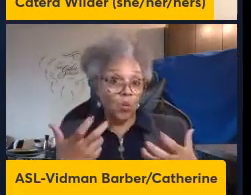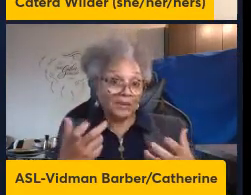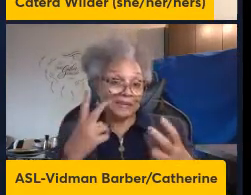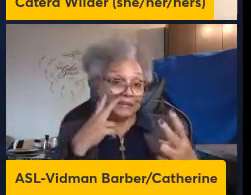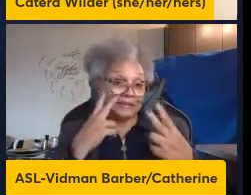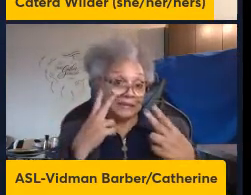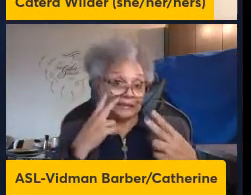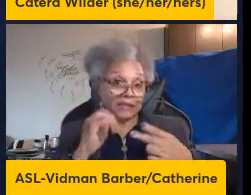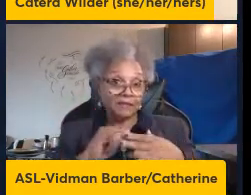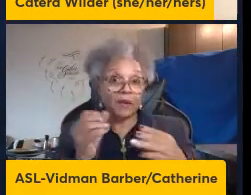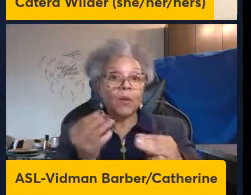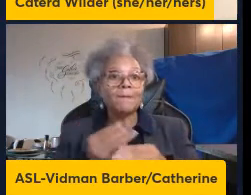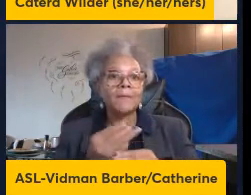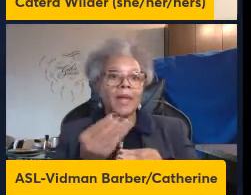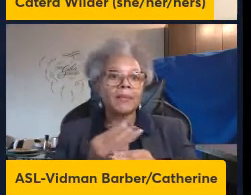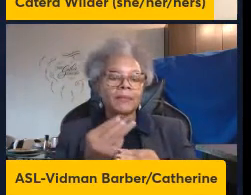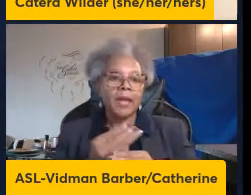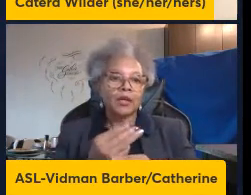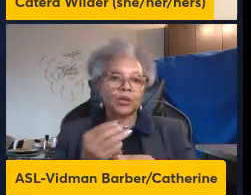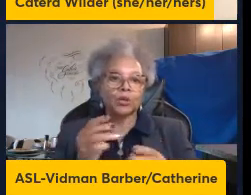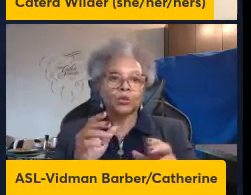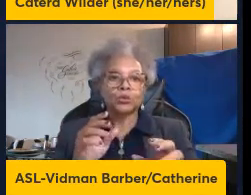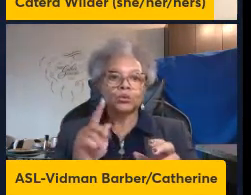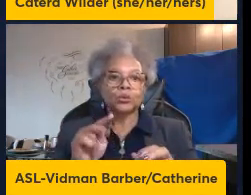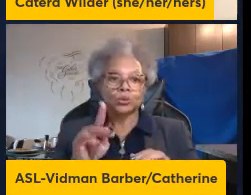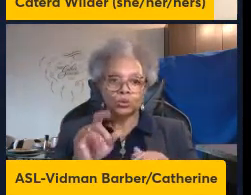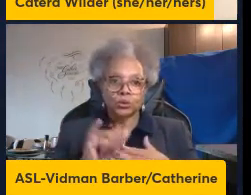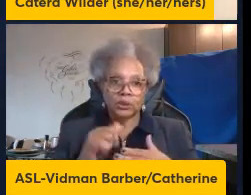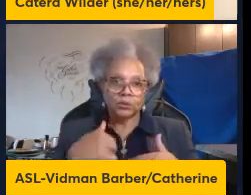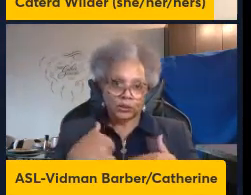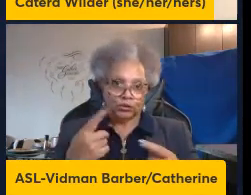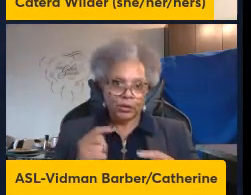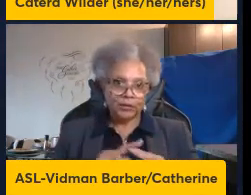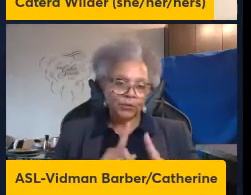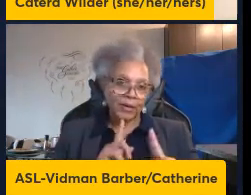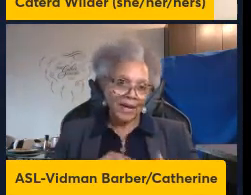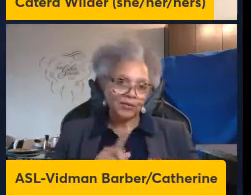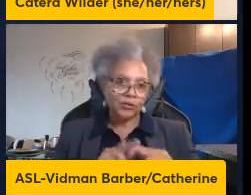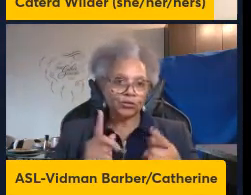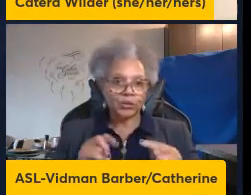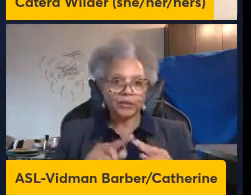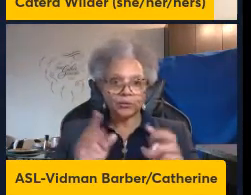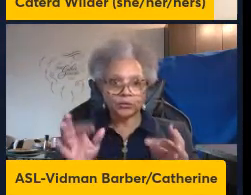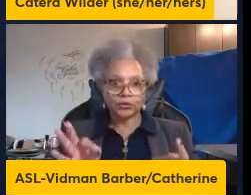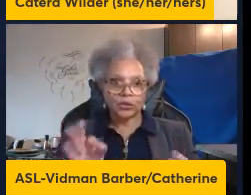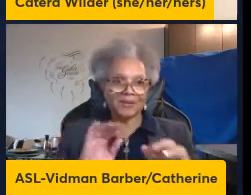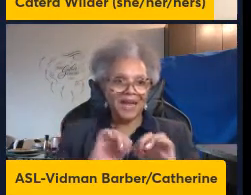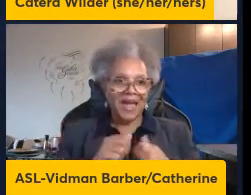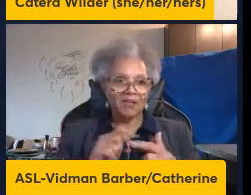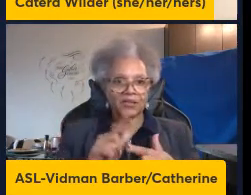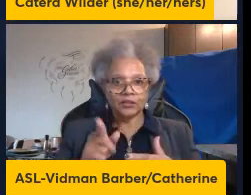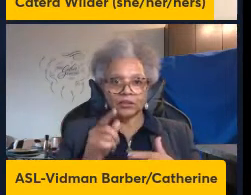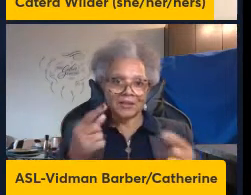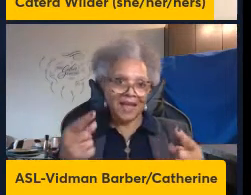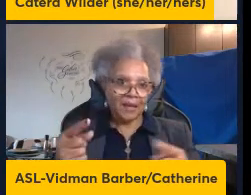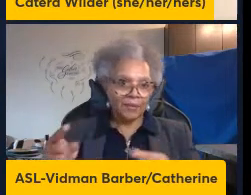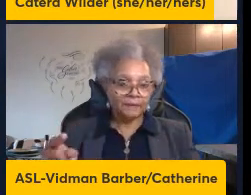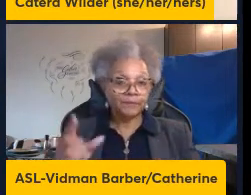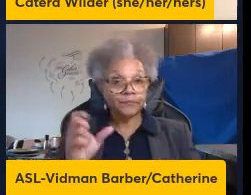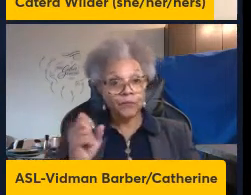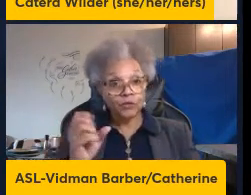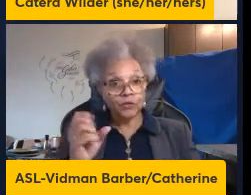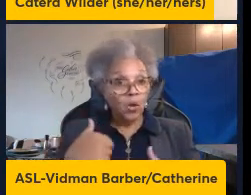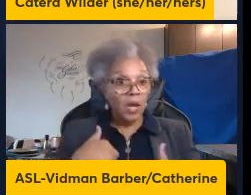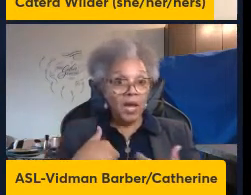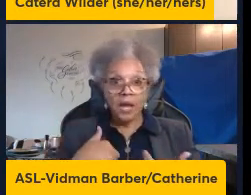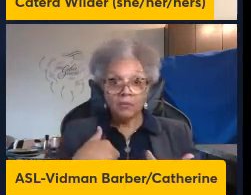were mathematical tools that we could use to try to answer or try to determine how this could be happening. And so I won't